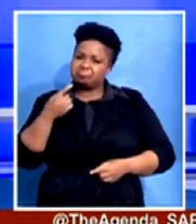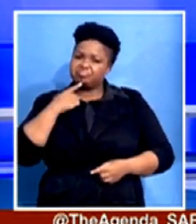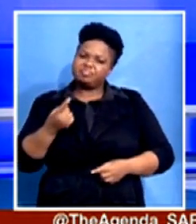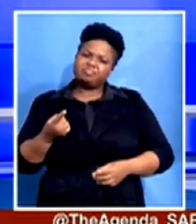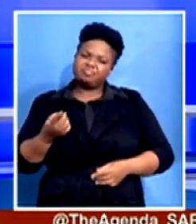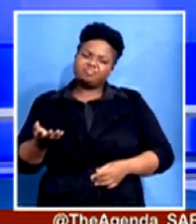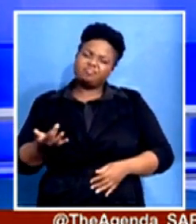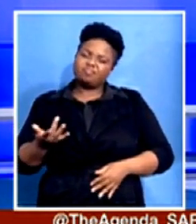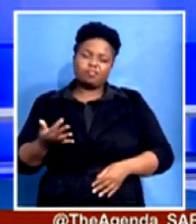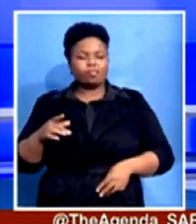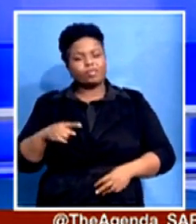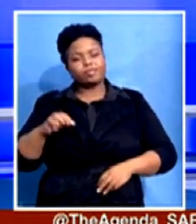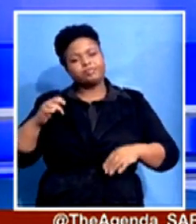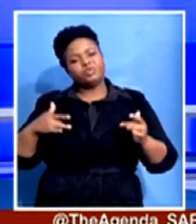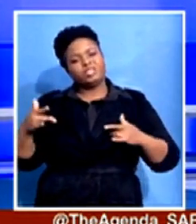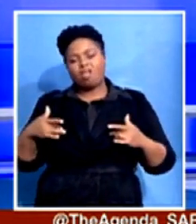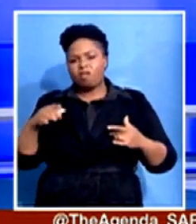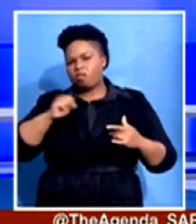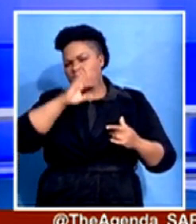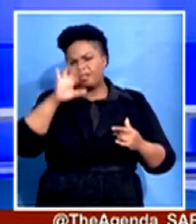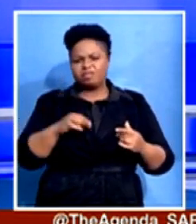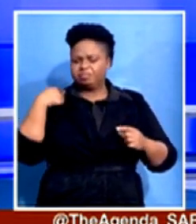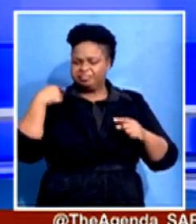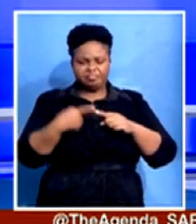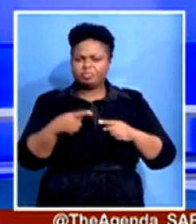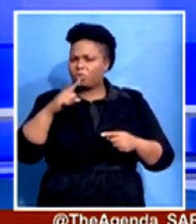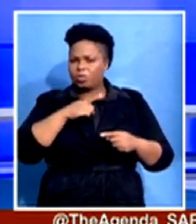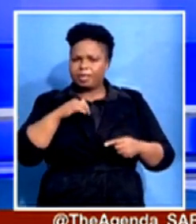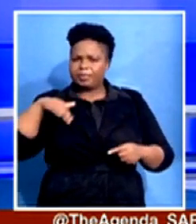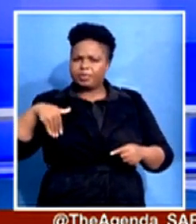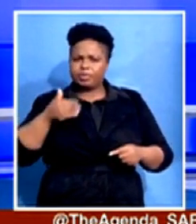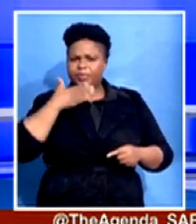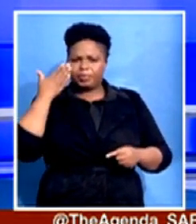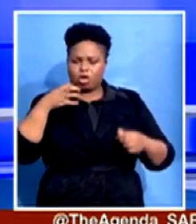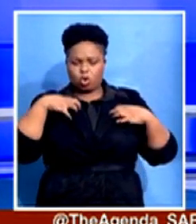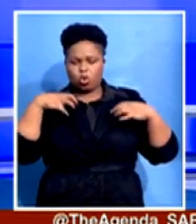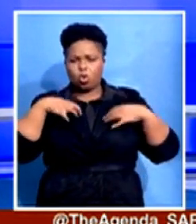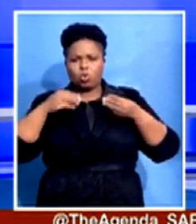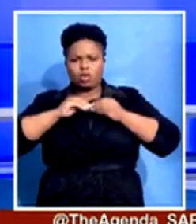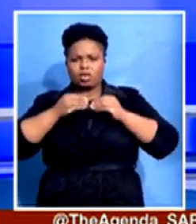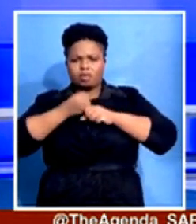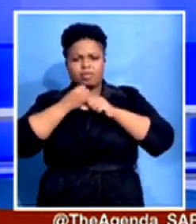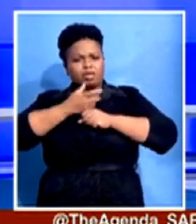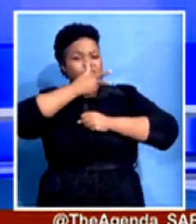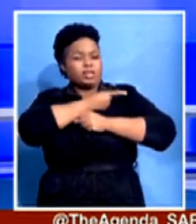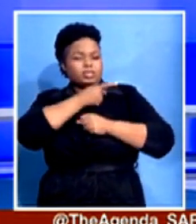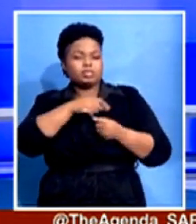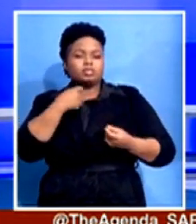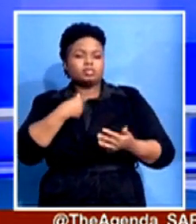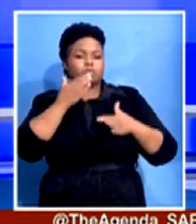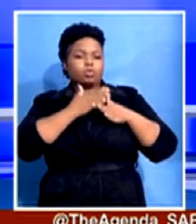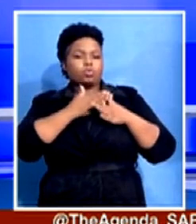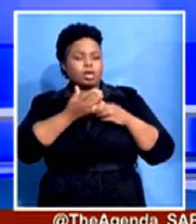Africa hasn't been able to develop its own vaccine, outlining some of the work that has been done by the different